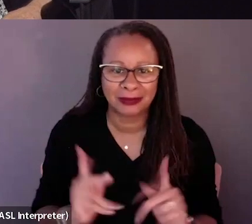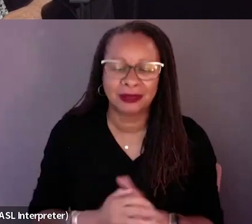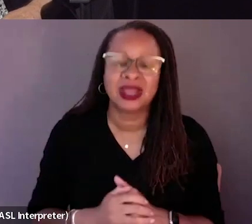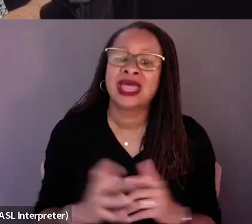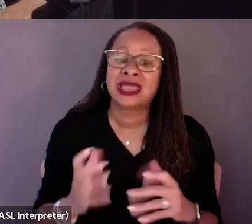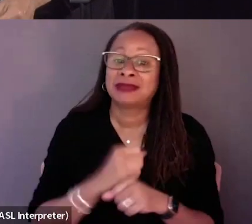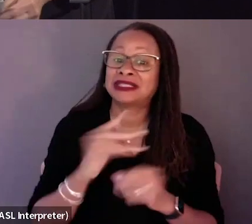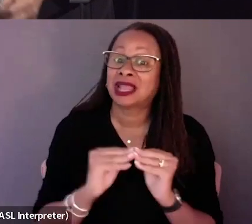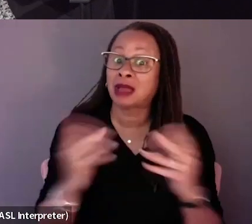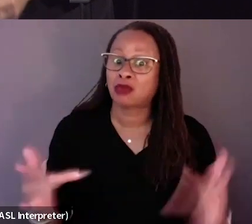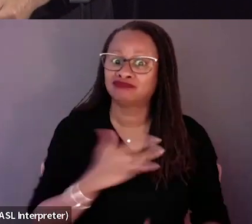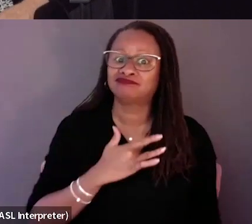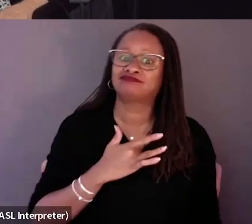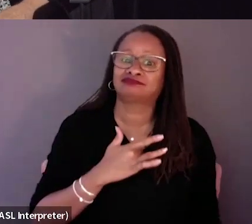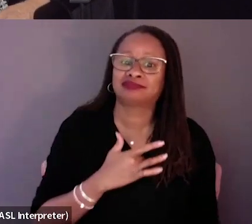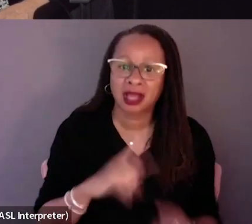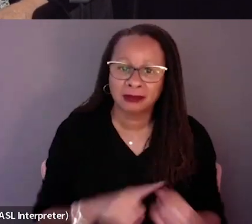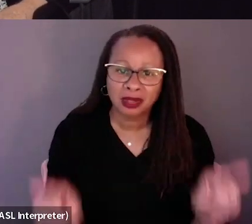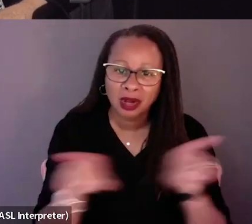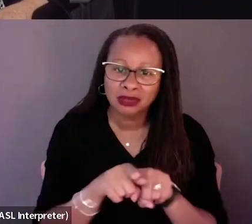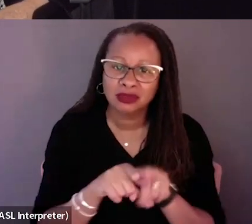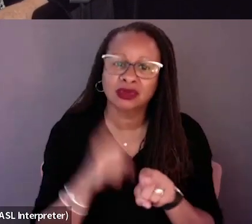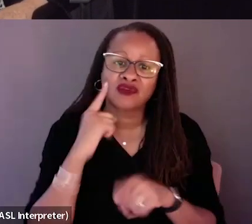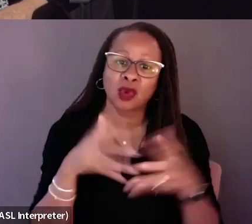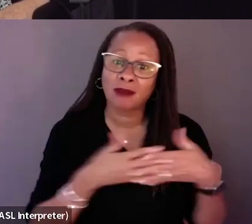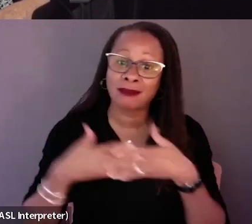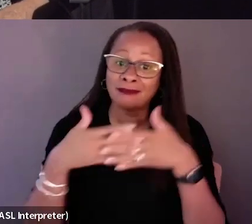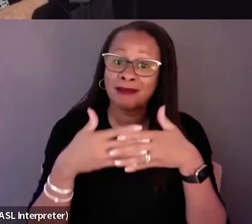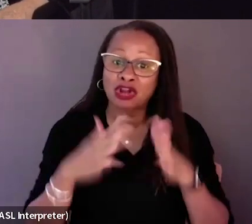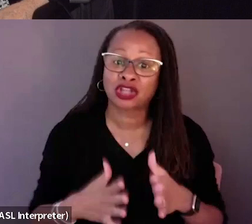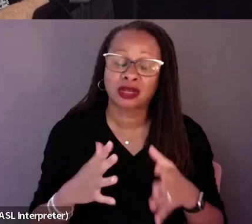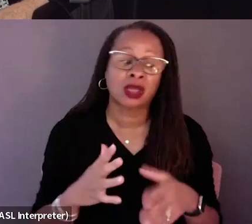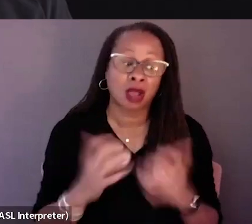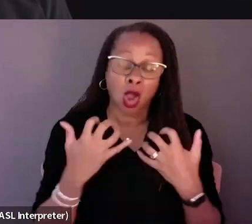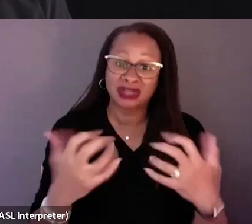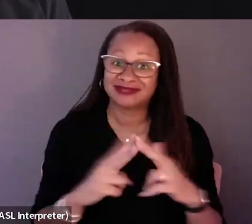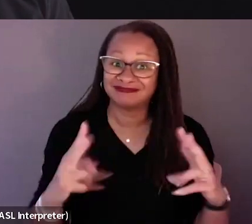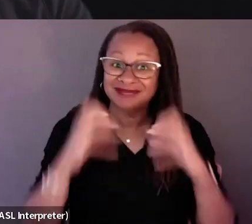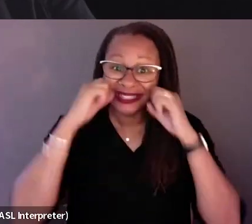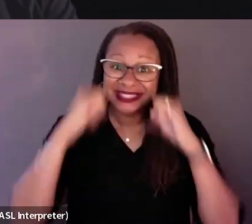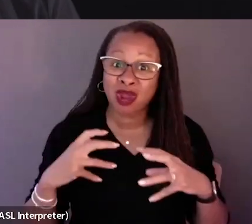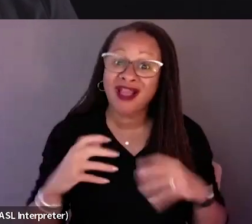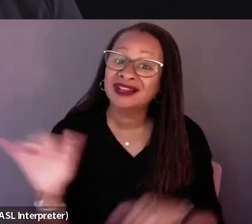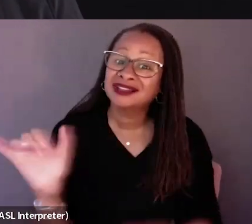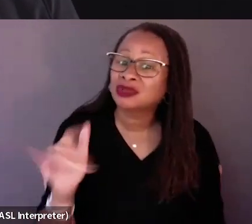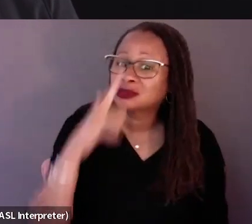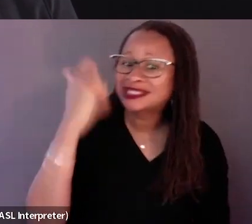more poignant. But it's also, I think, at least for an American audience, it's a bit of a surprise, because I think